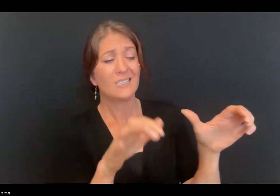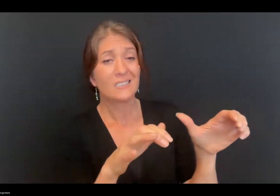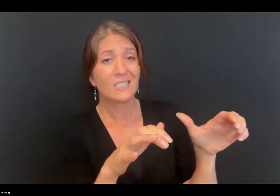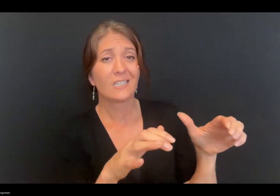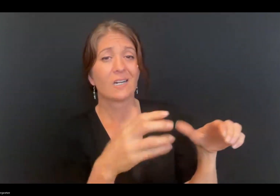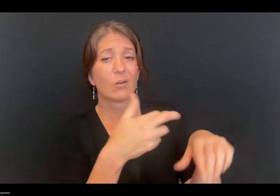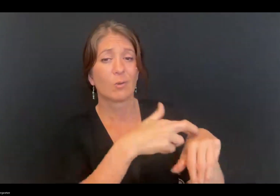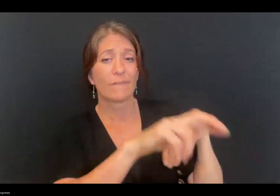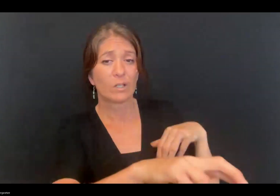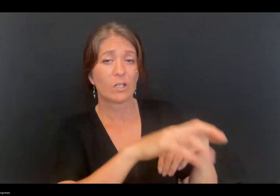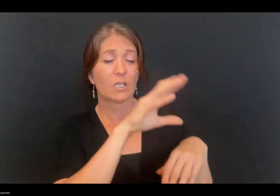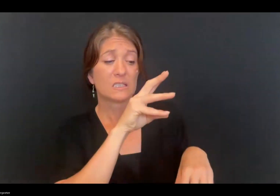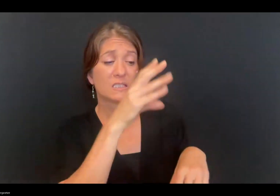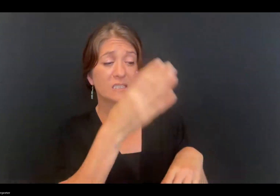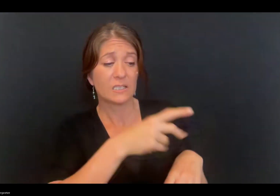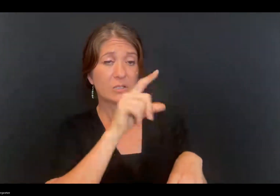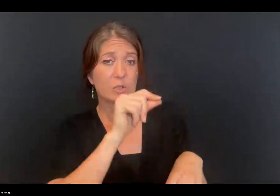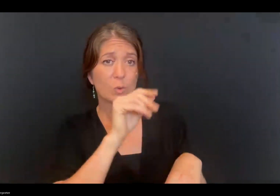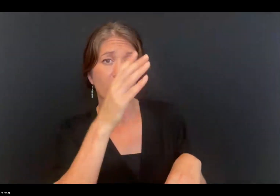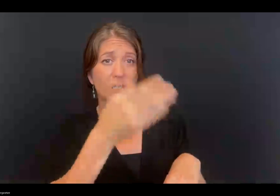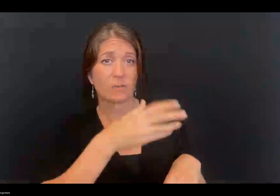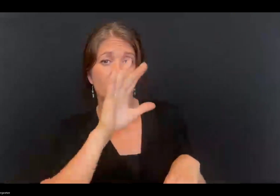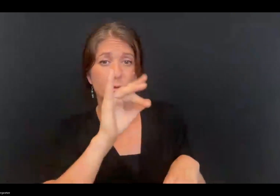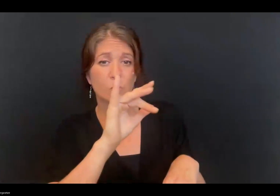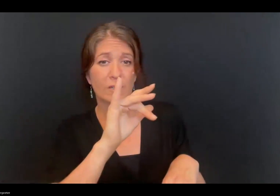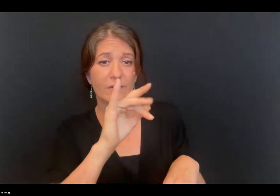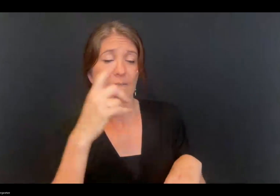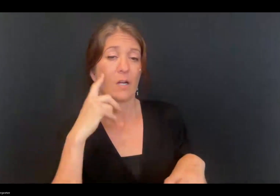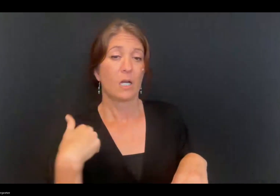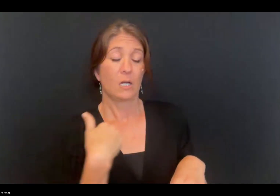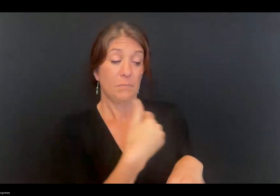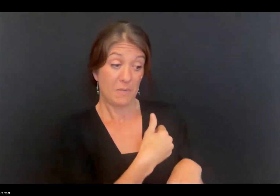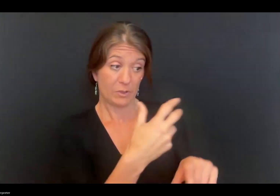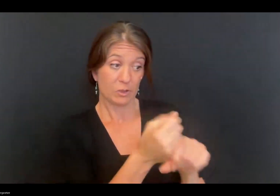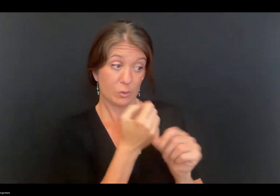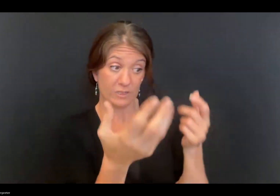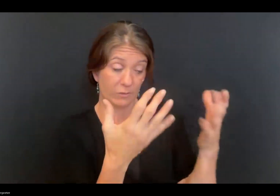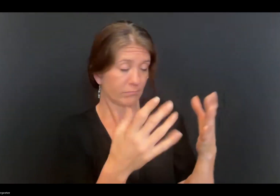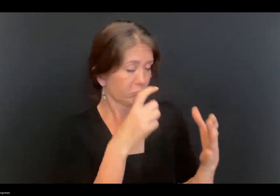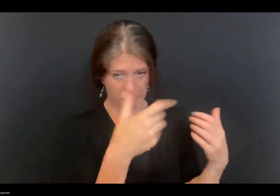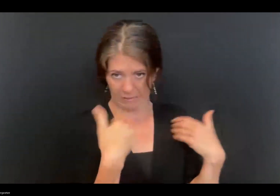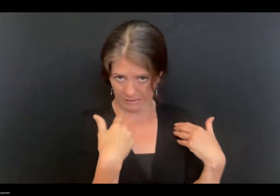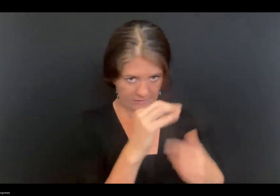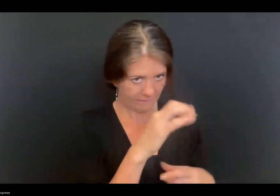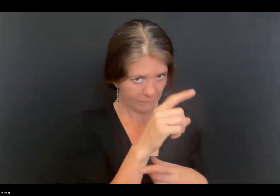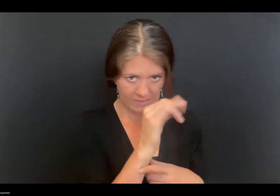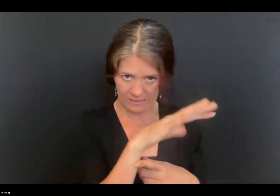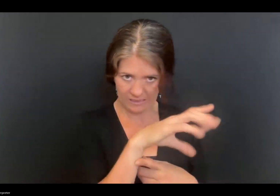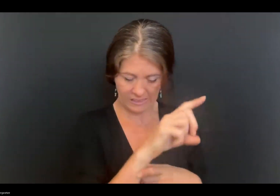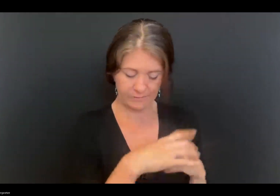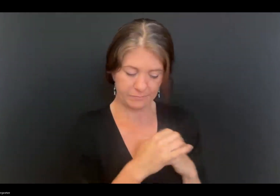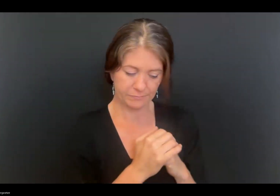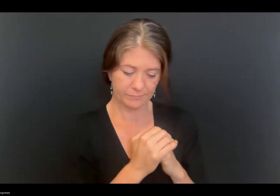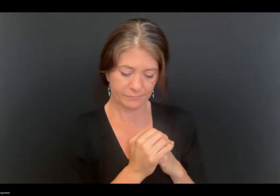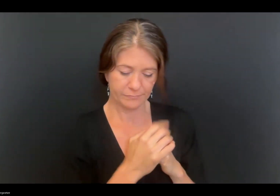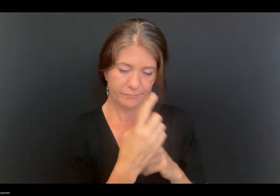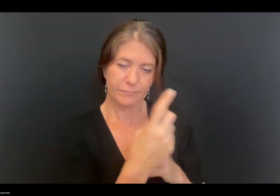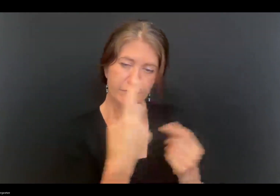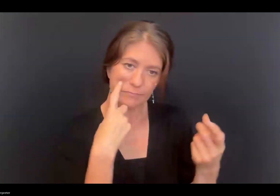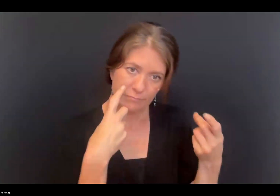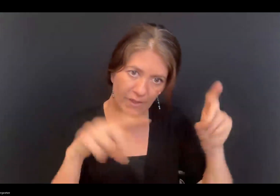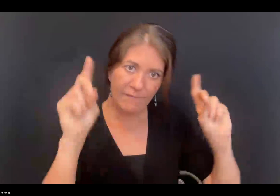6/20/25 for a member to get on services. She did not have Medicaid. Someone finally came out to